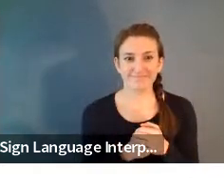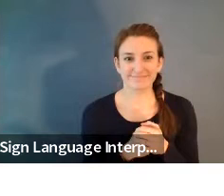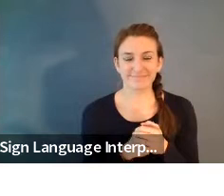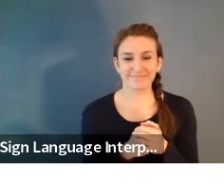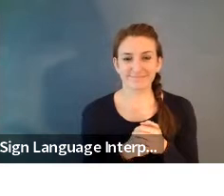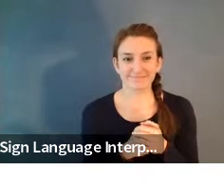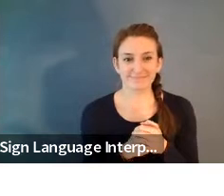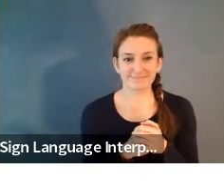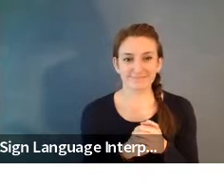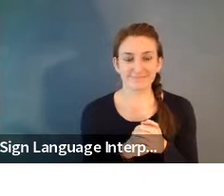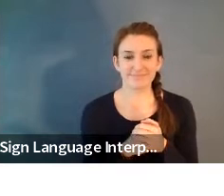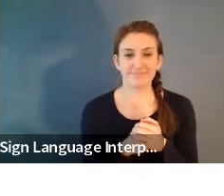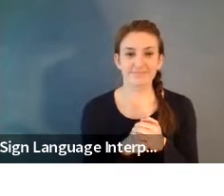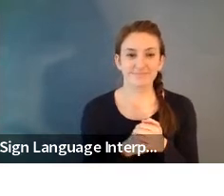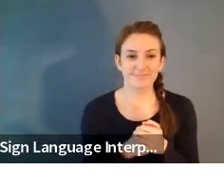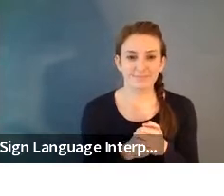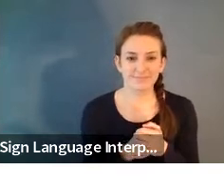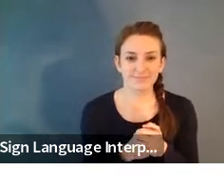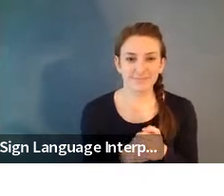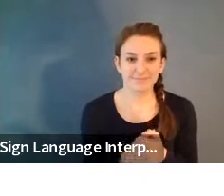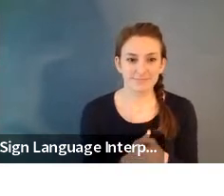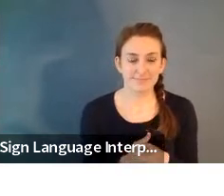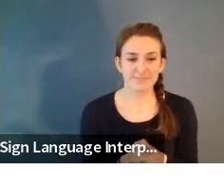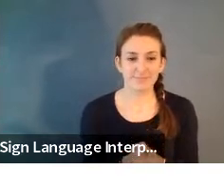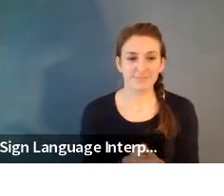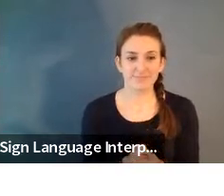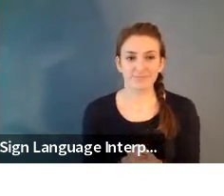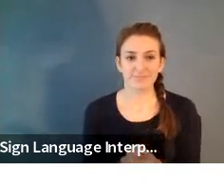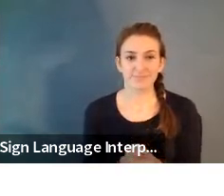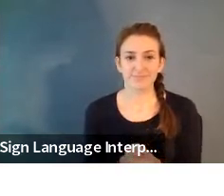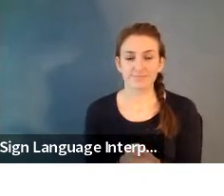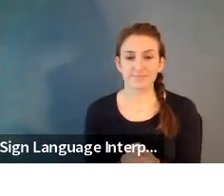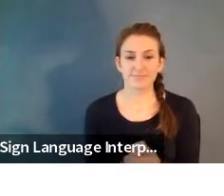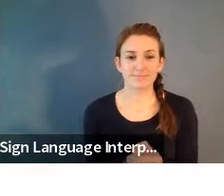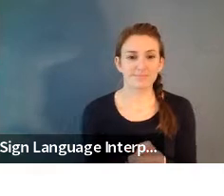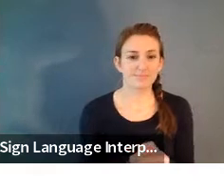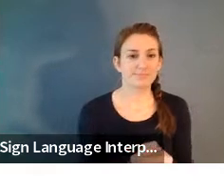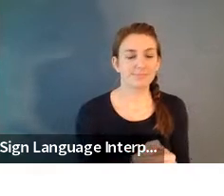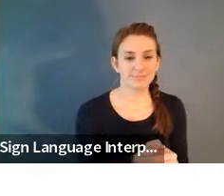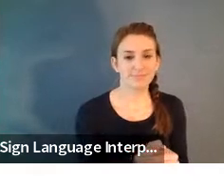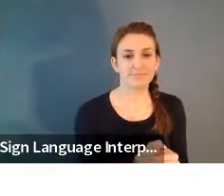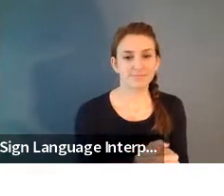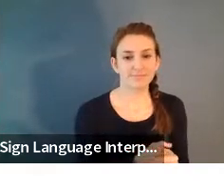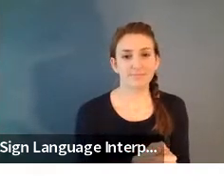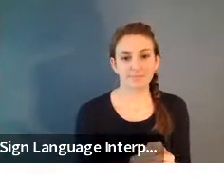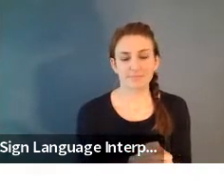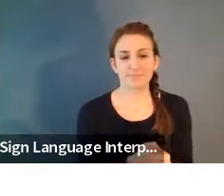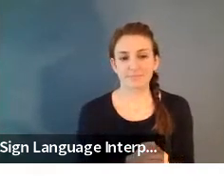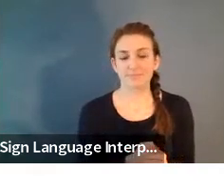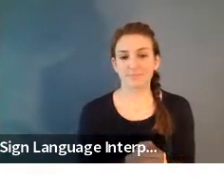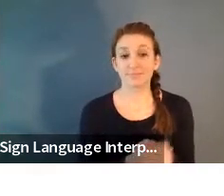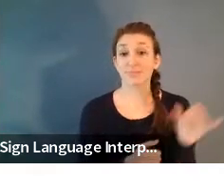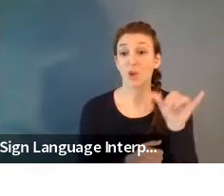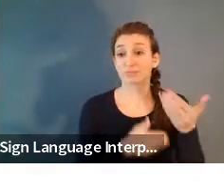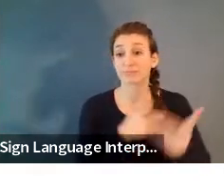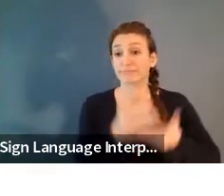more, as well as do those municipal court hearing hours for their service learning components. We also have ongoing